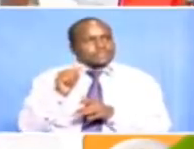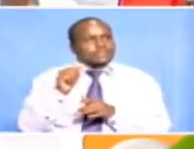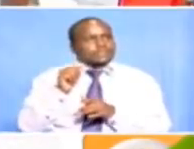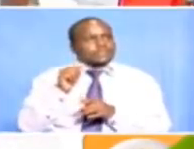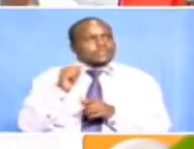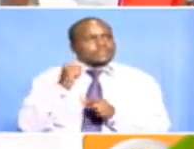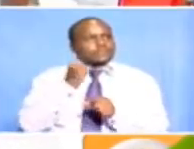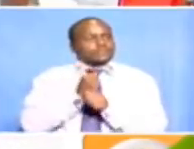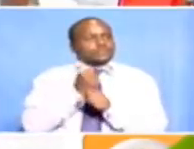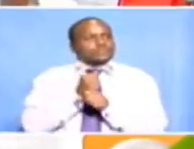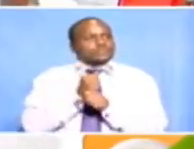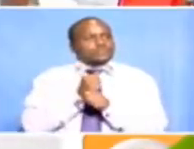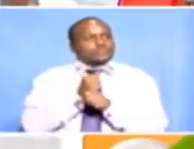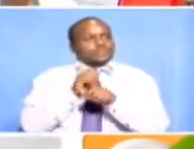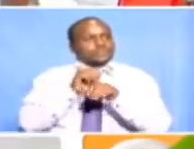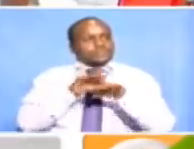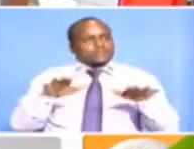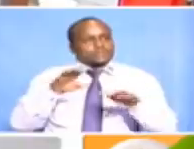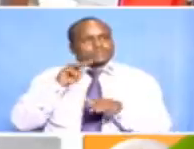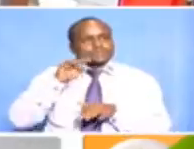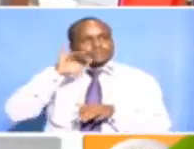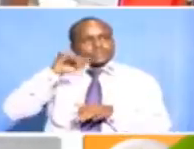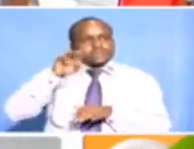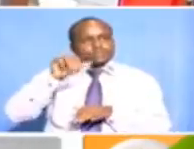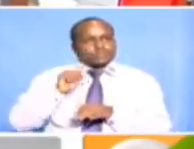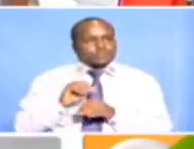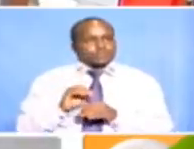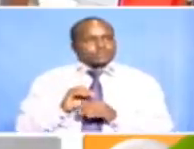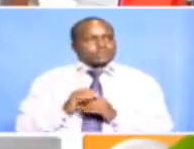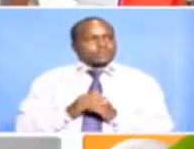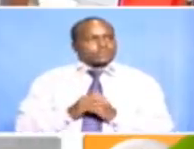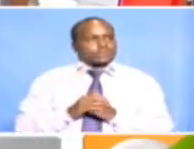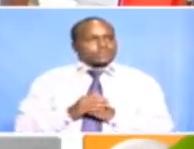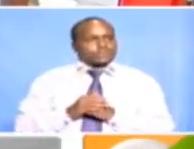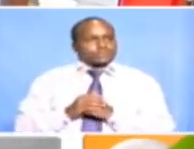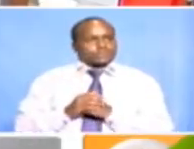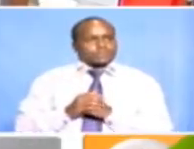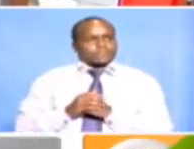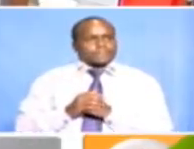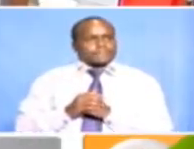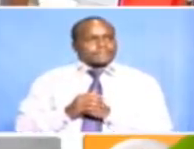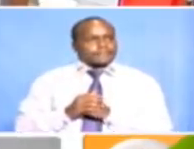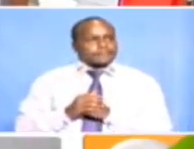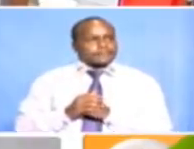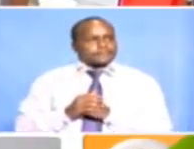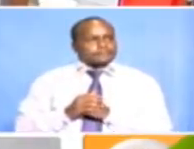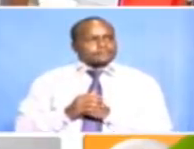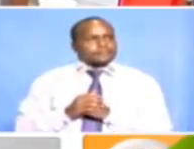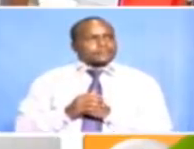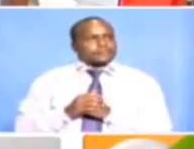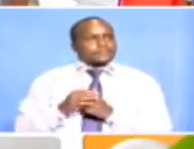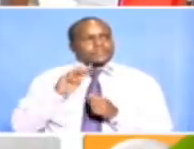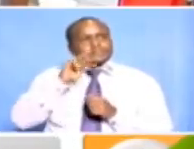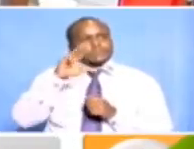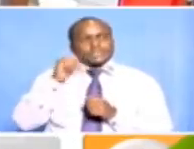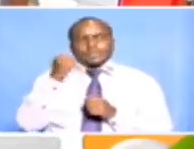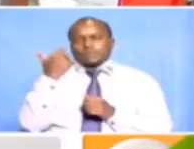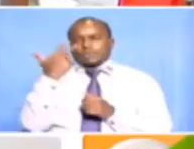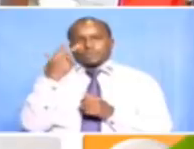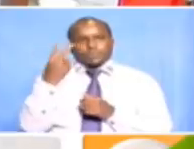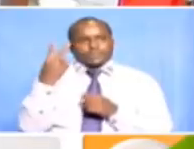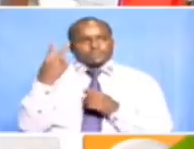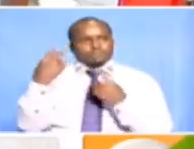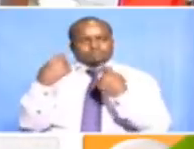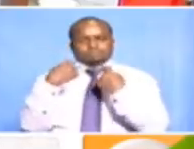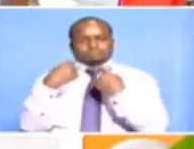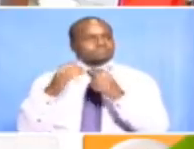a kiwanja in Majimbo. He's not here to defend himself, Governor. Let's switch to something I'll never else. Be intimidated by two MCAs. Sure. My loyalty is with